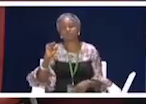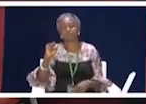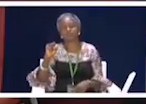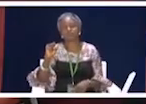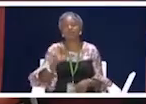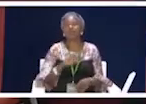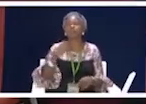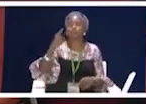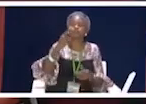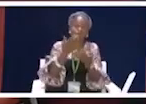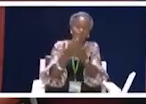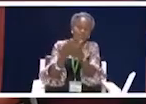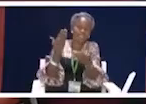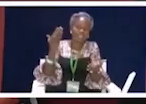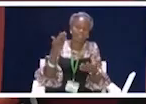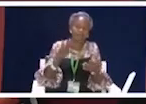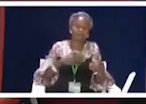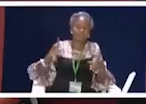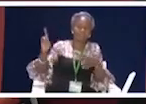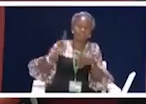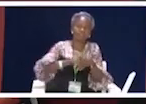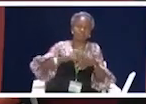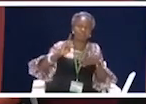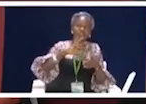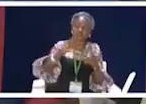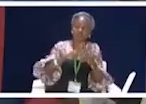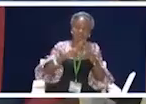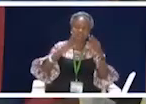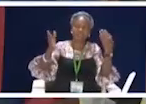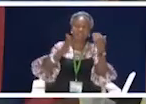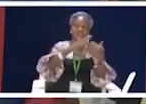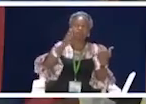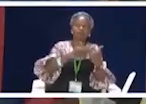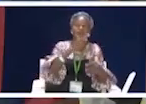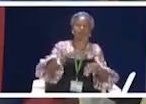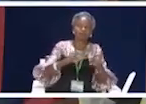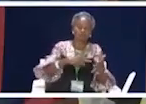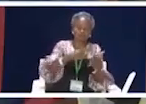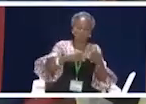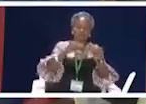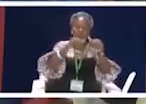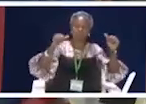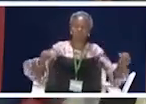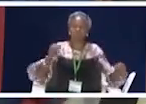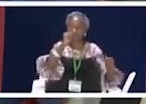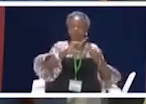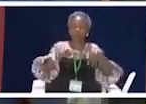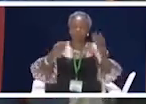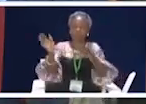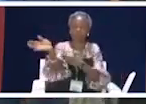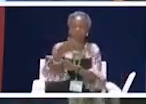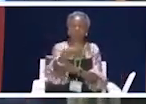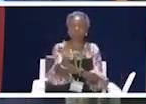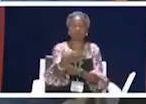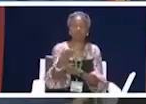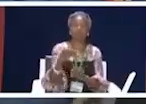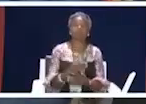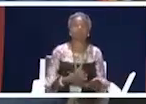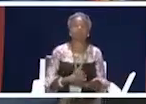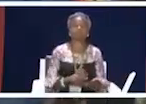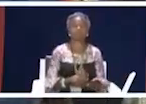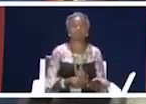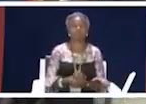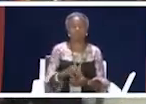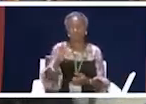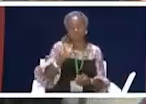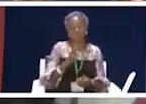I told you earlier, my duty is very simple on this altar. I'm to give you a fish. Our